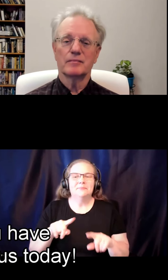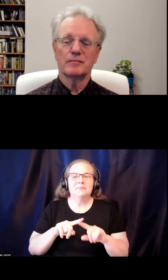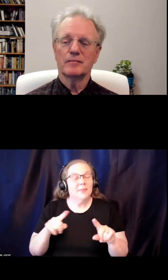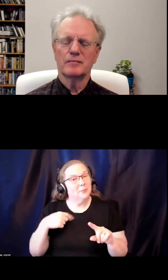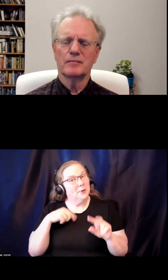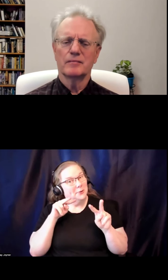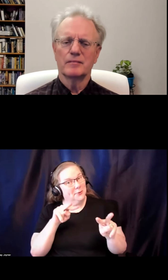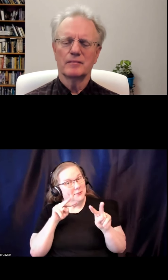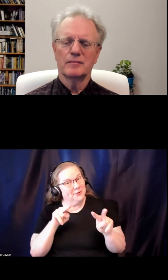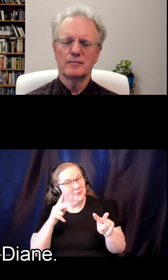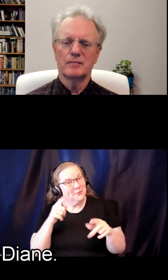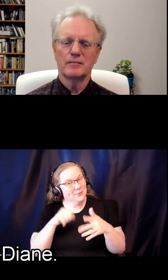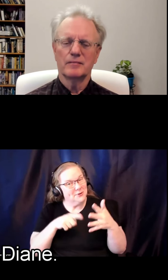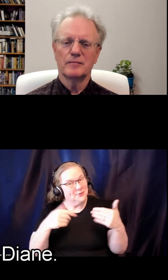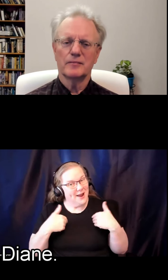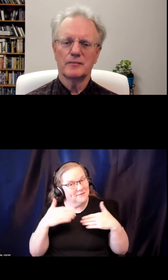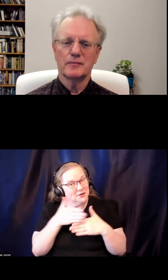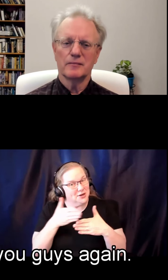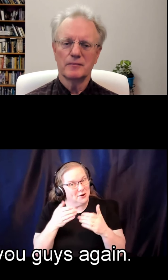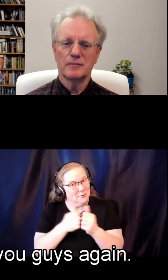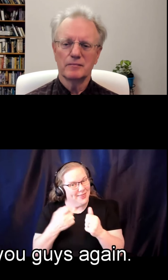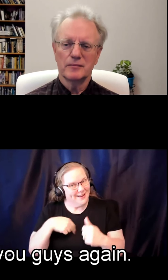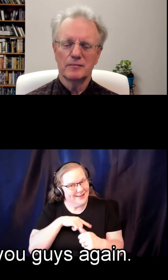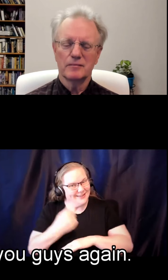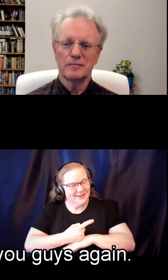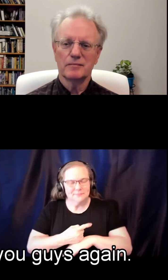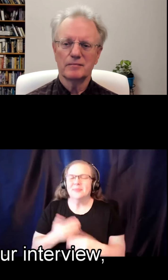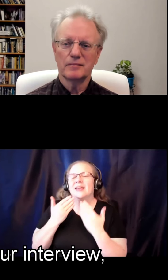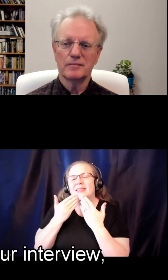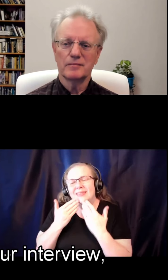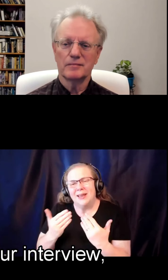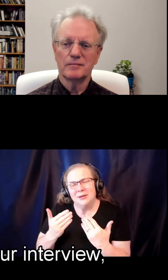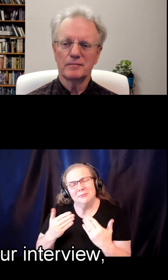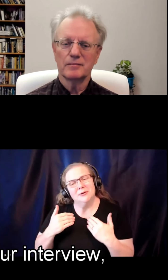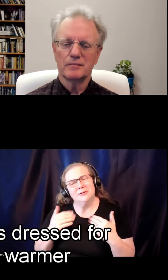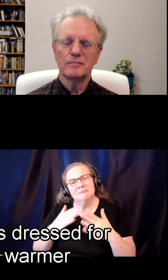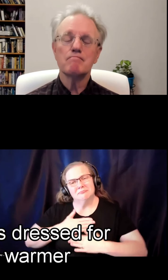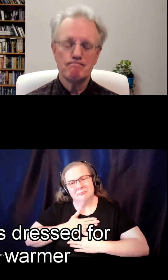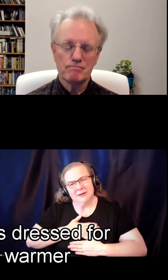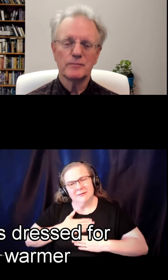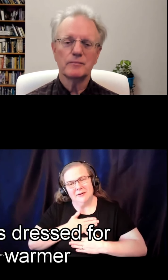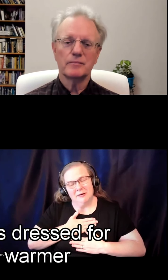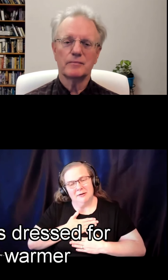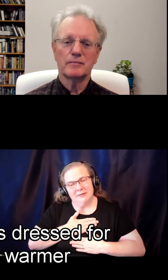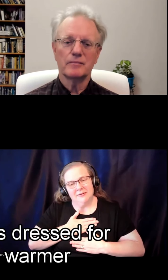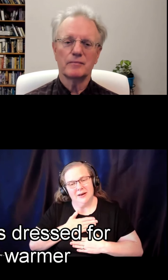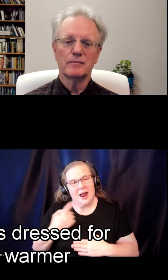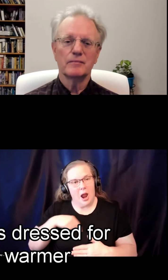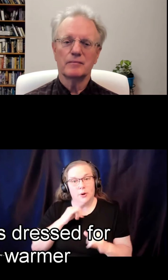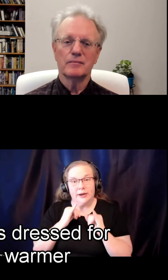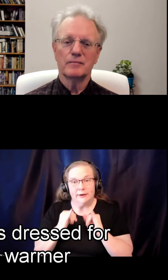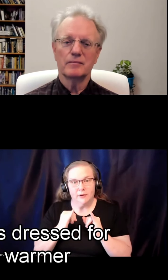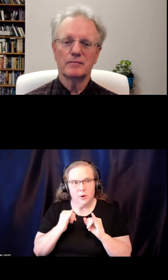us today. Thank you, Diane. It's great to be with you guys again. I really enjoyed our interview, which I think I was dressed